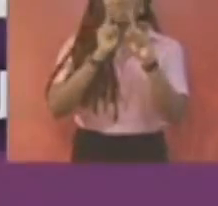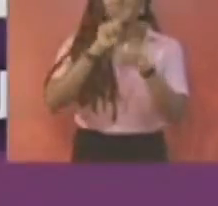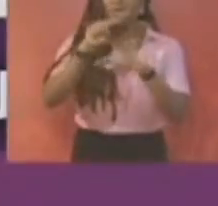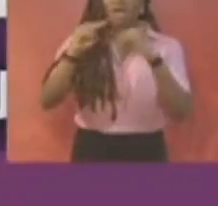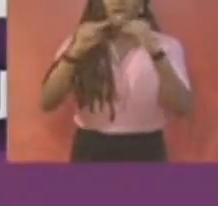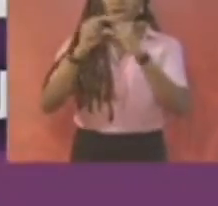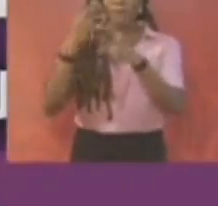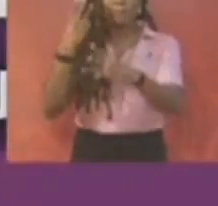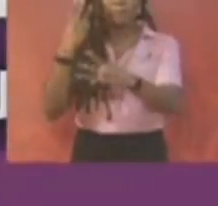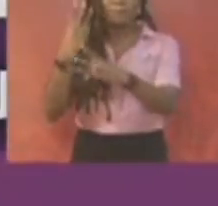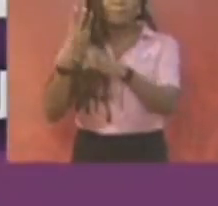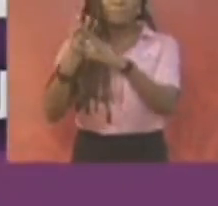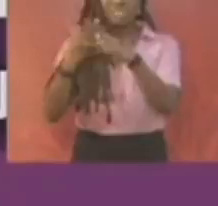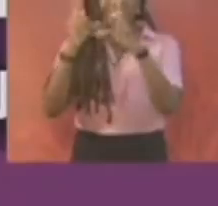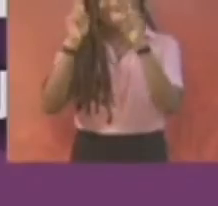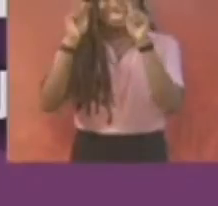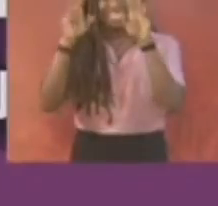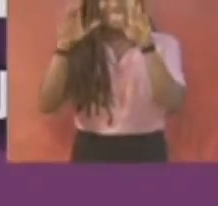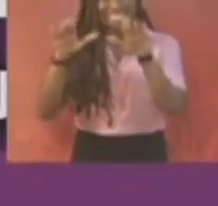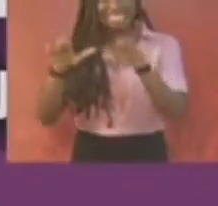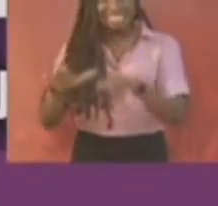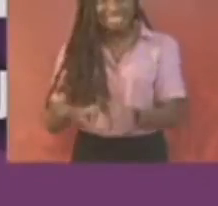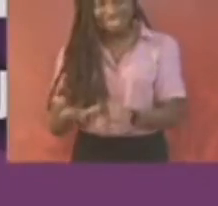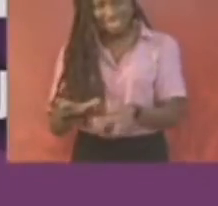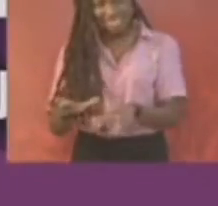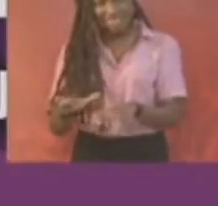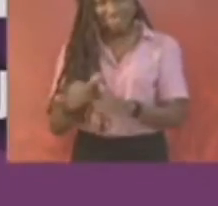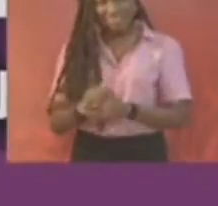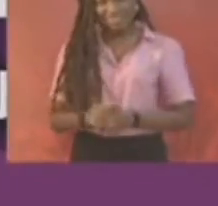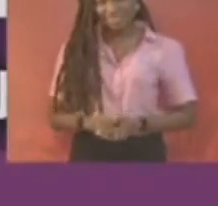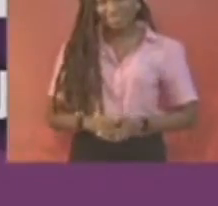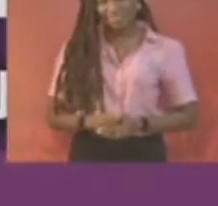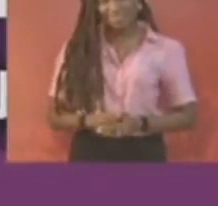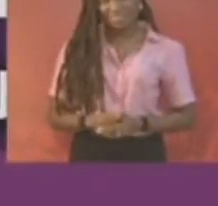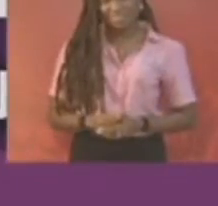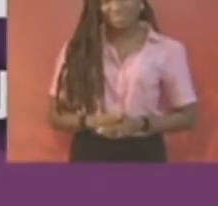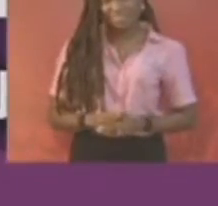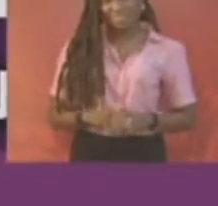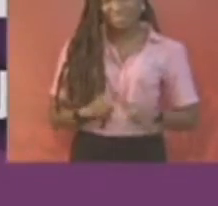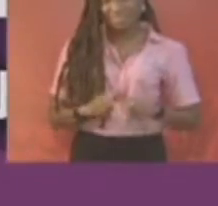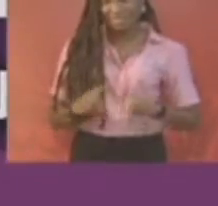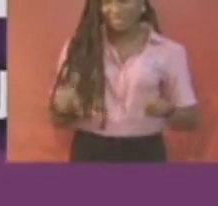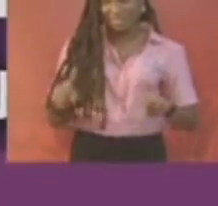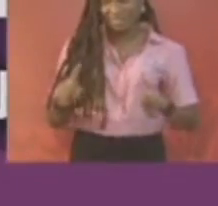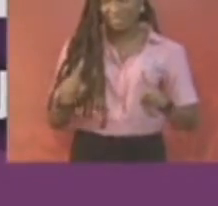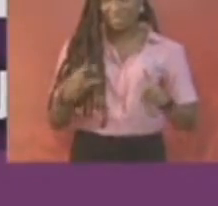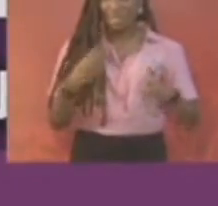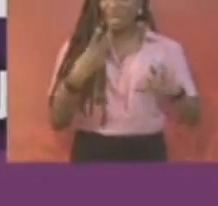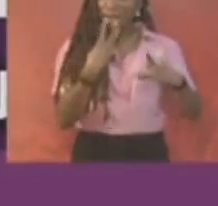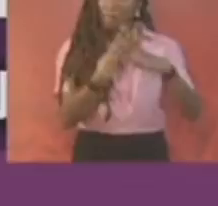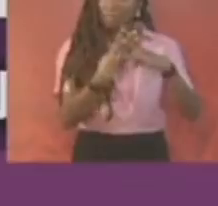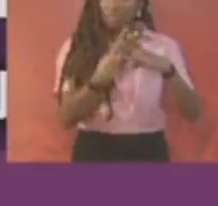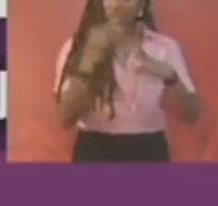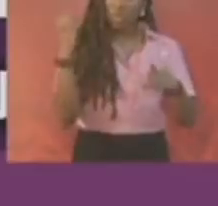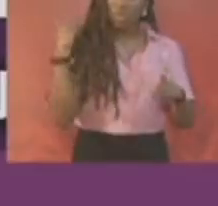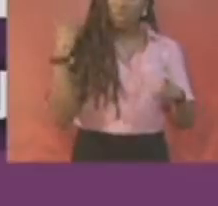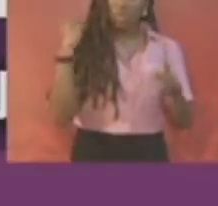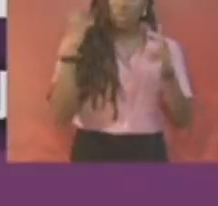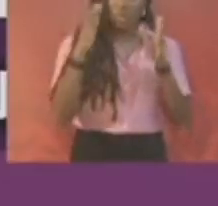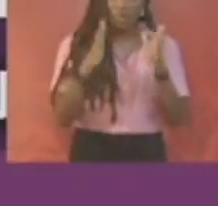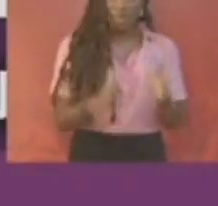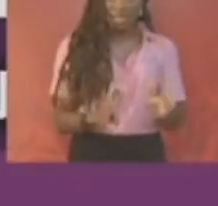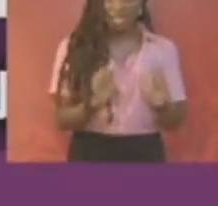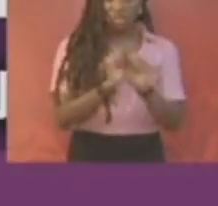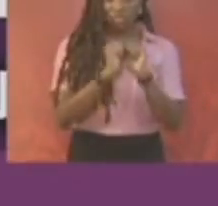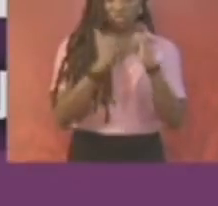hope I didn't miss anything and I'm asking you to repeat yourself. But the Prison Officers Association president, Mr. Seren Richards,